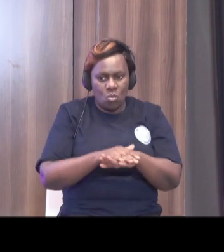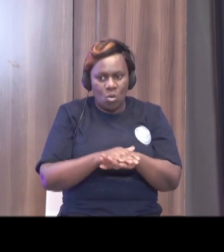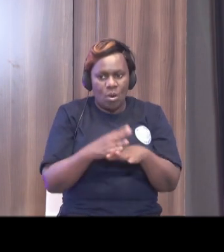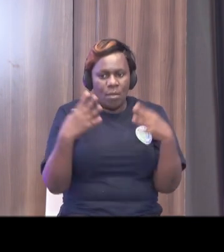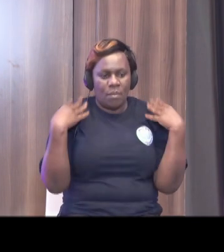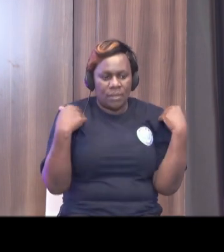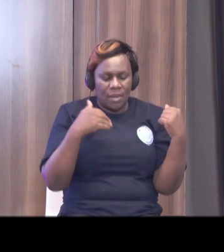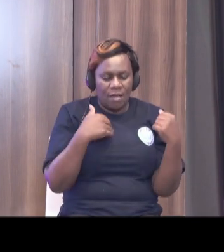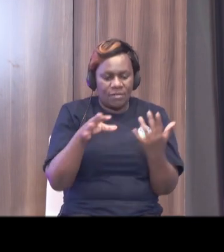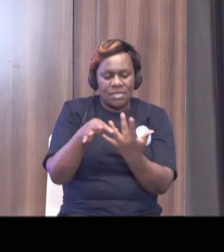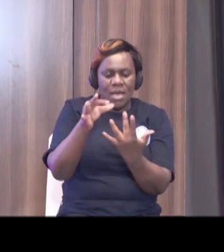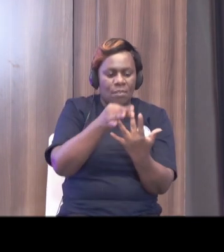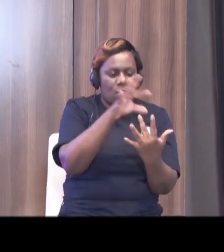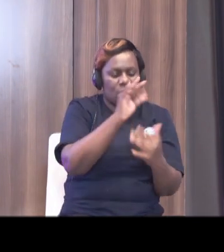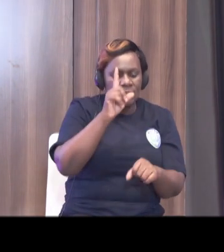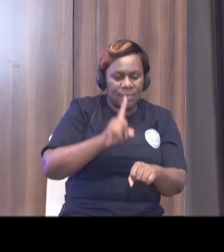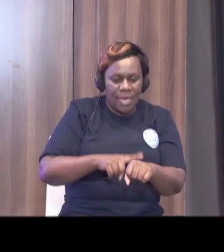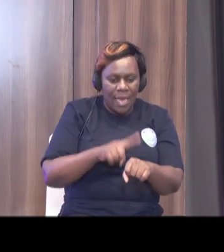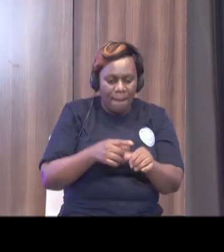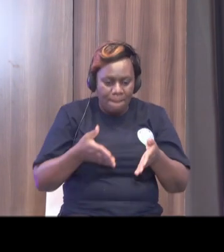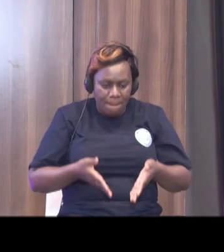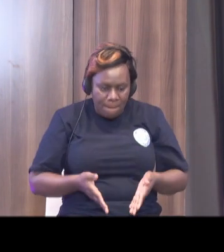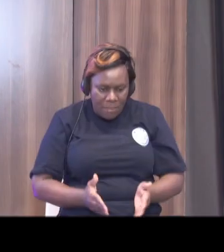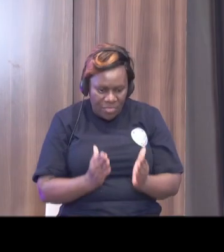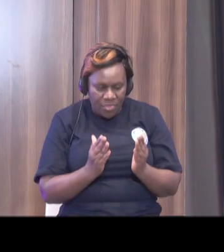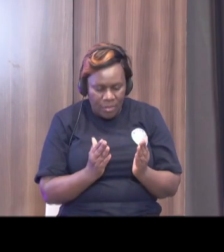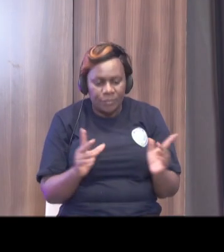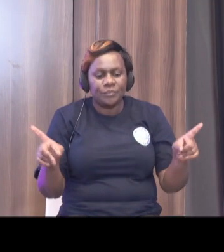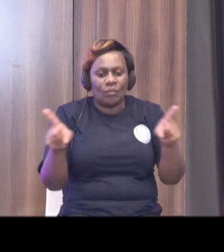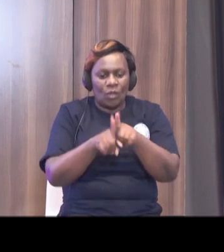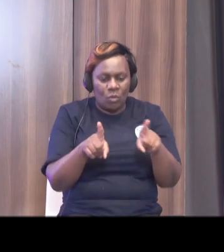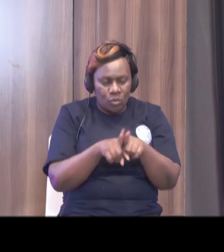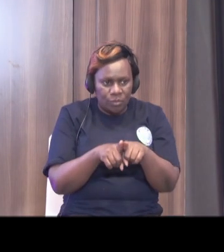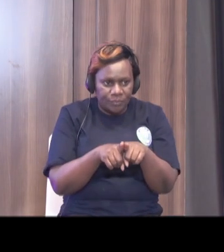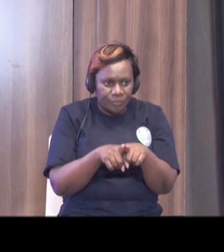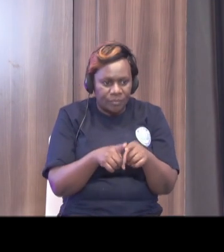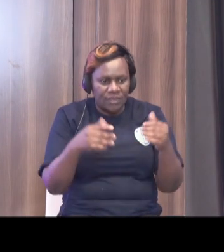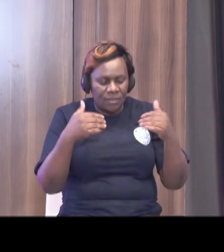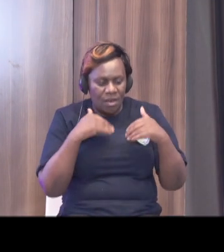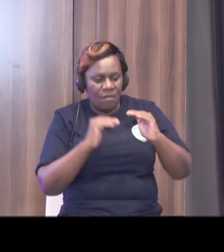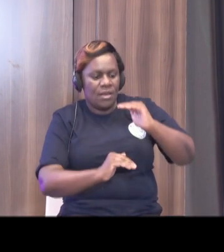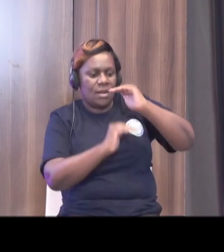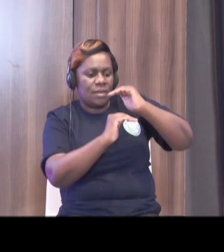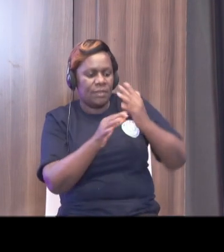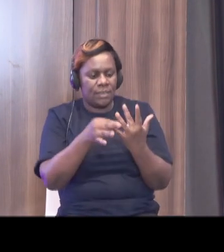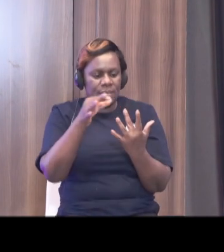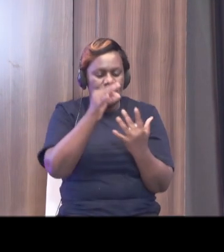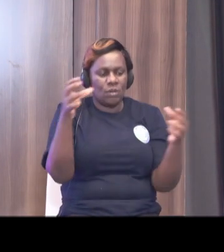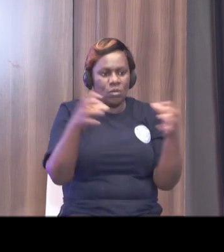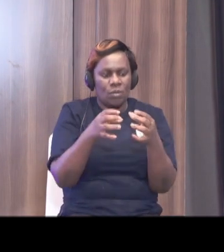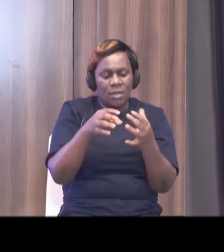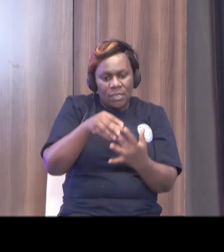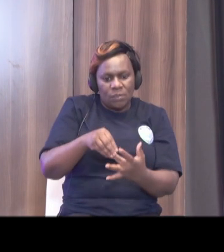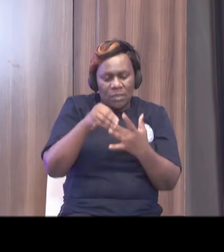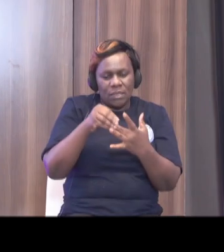for having a sample at the time of birth. We also had a limited sample size, particularly for